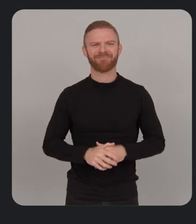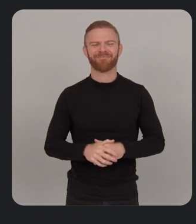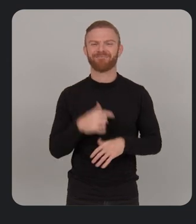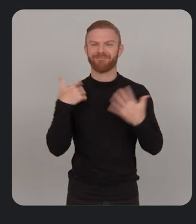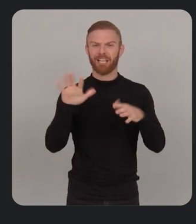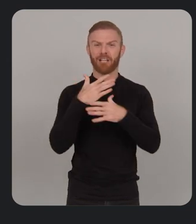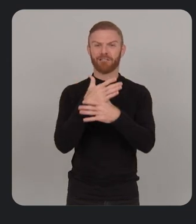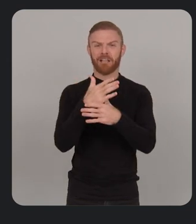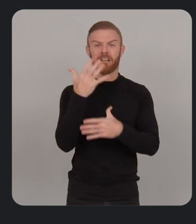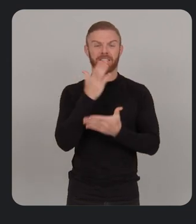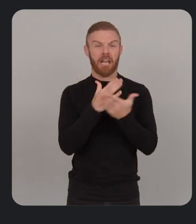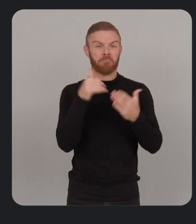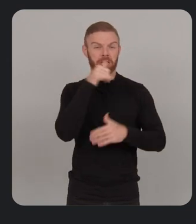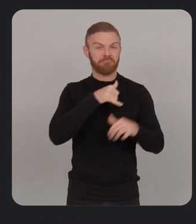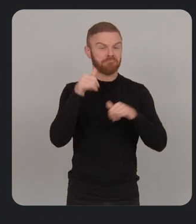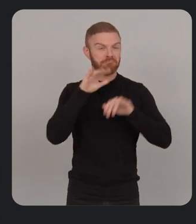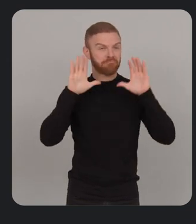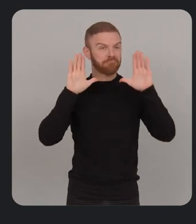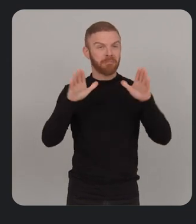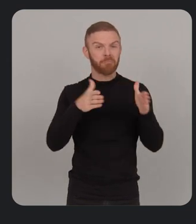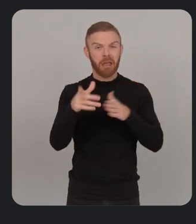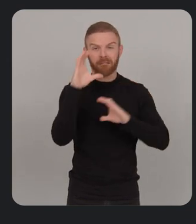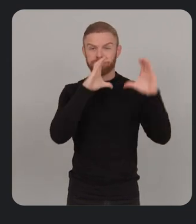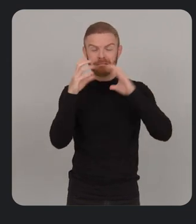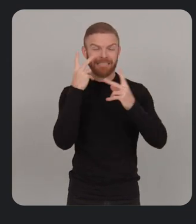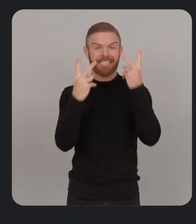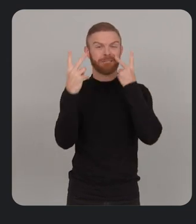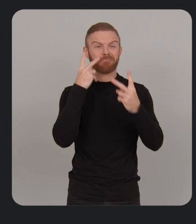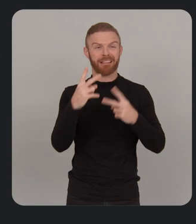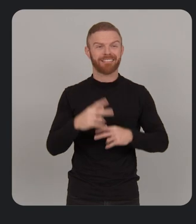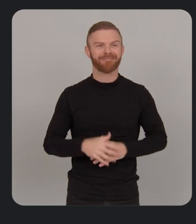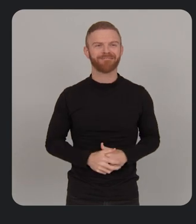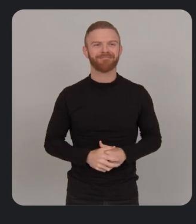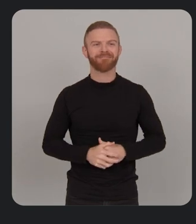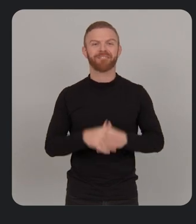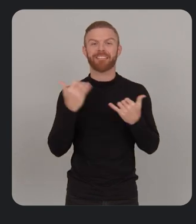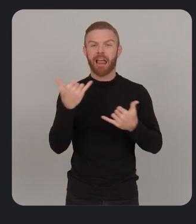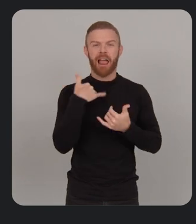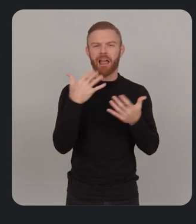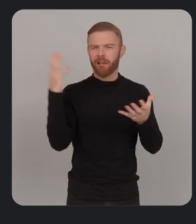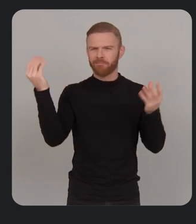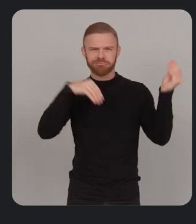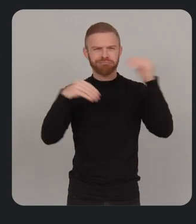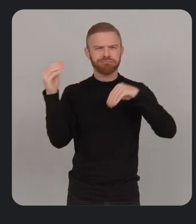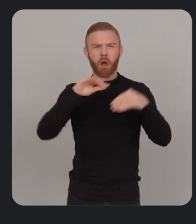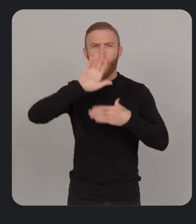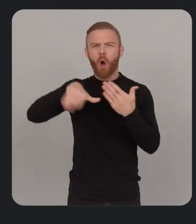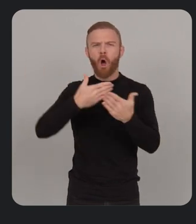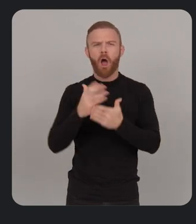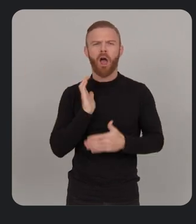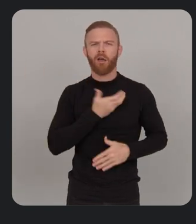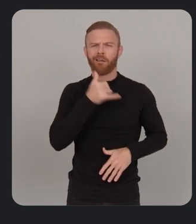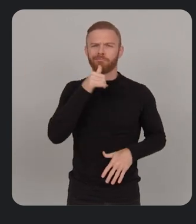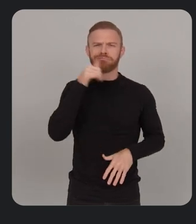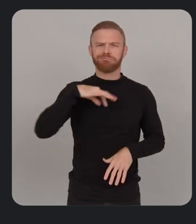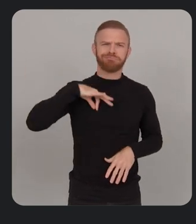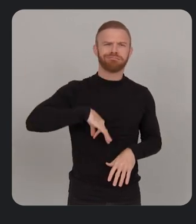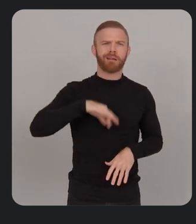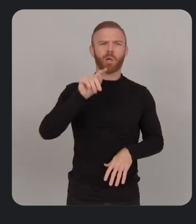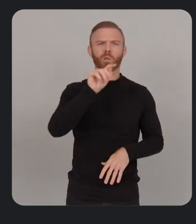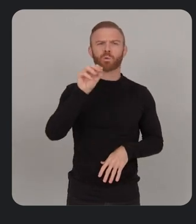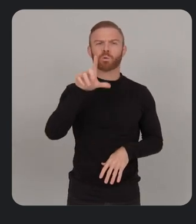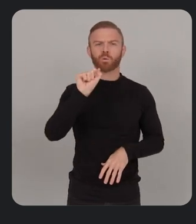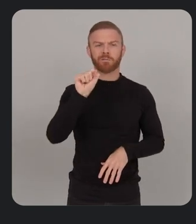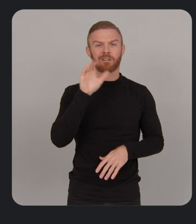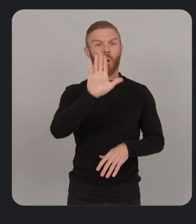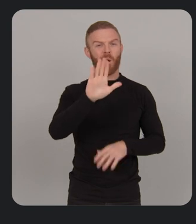We've just shared some incredible ways you can search visually. And now we're putting some of our most helpful tools directly at